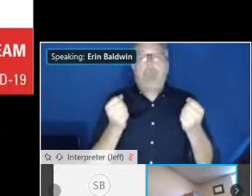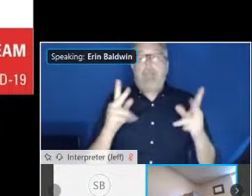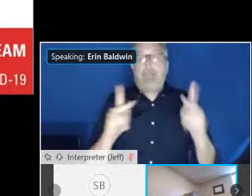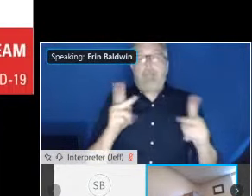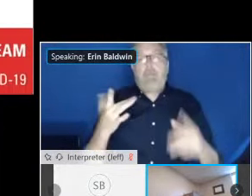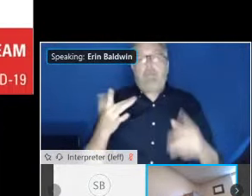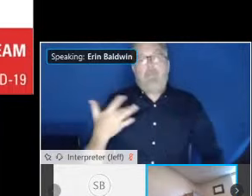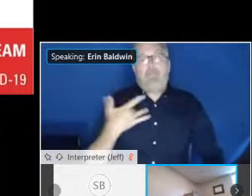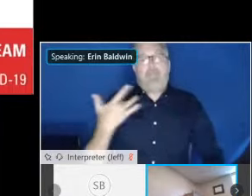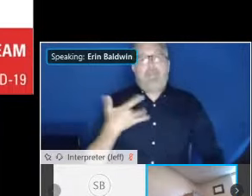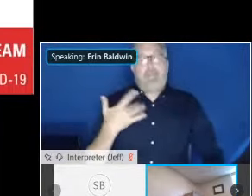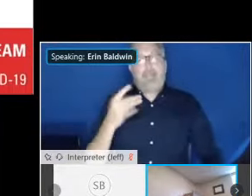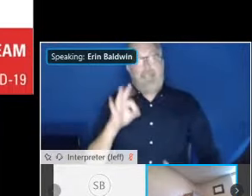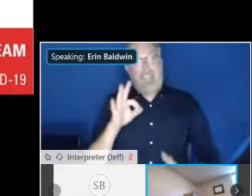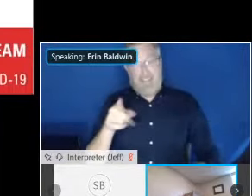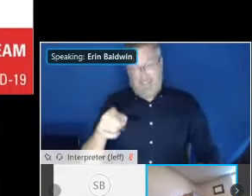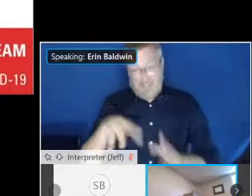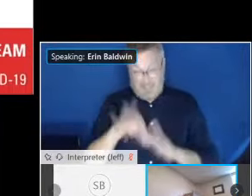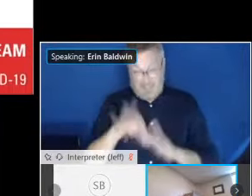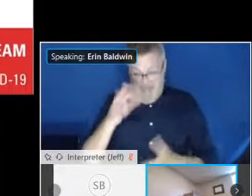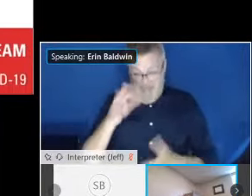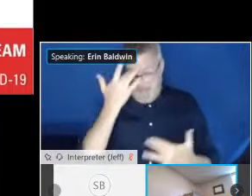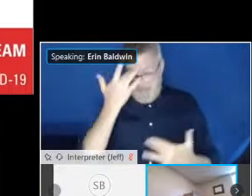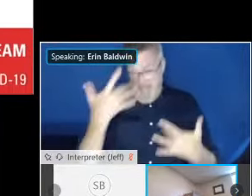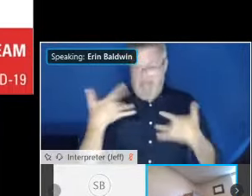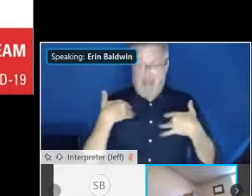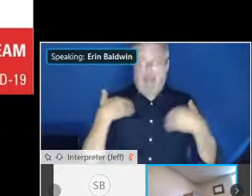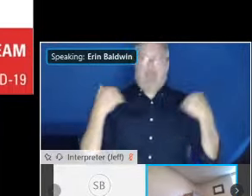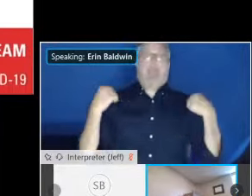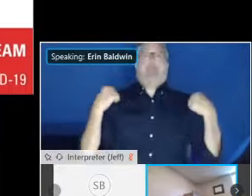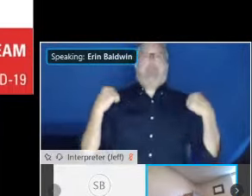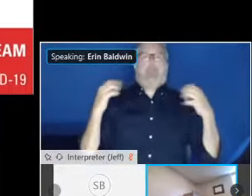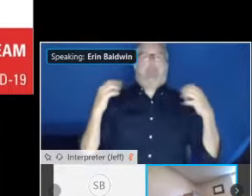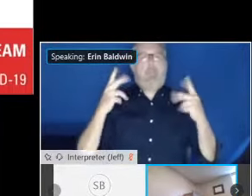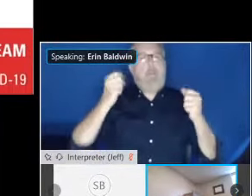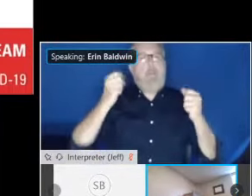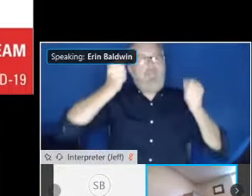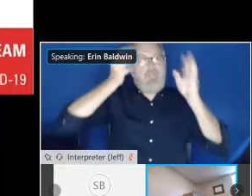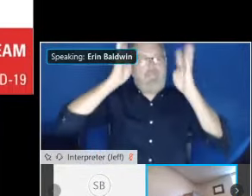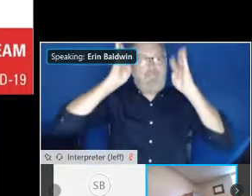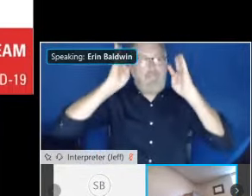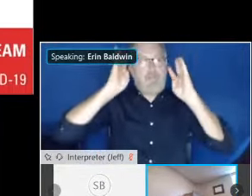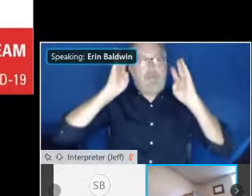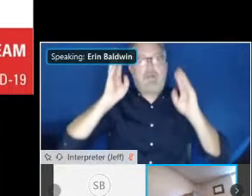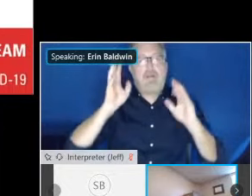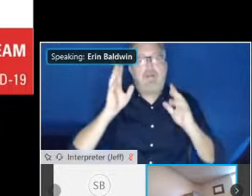feelings that come with testing positive, being a contact, or with supporting others,